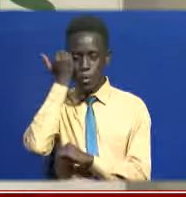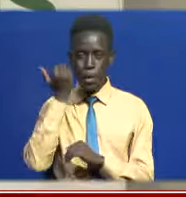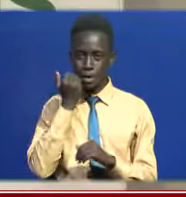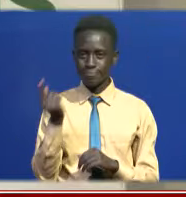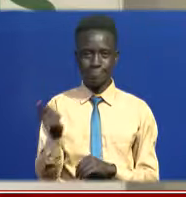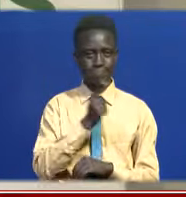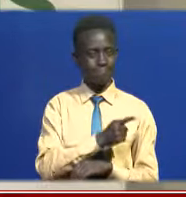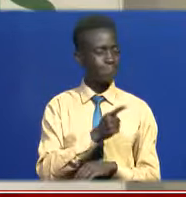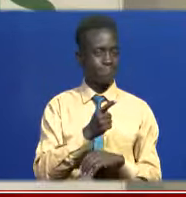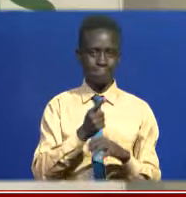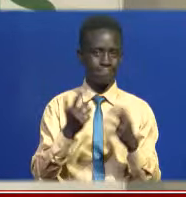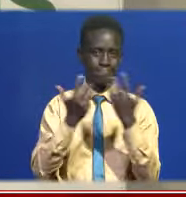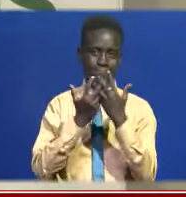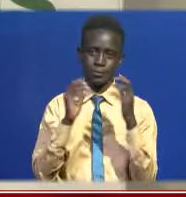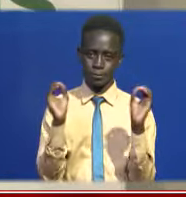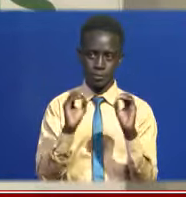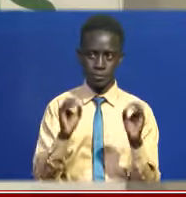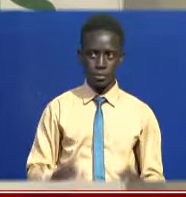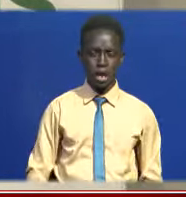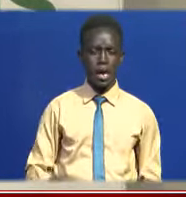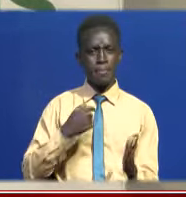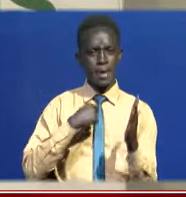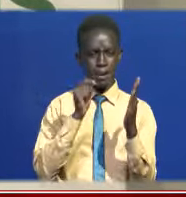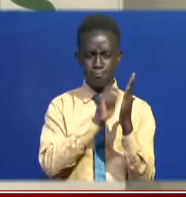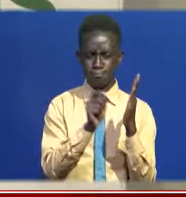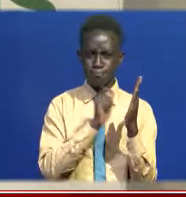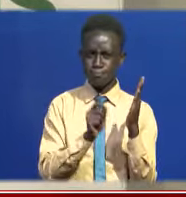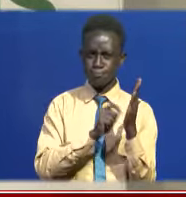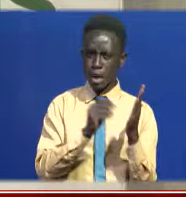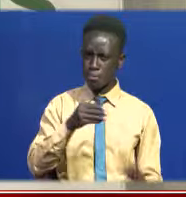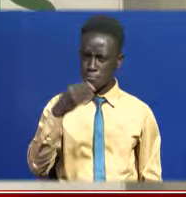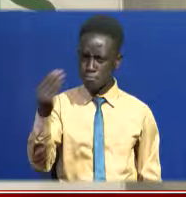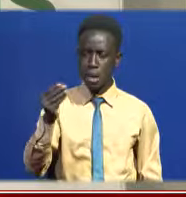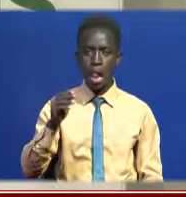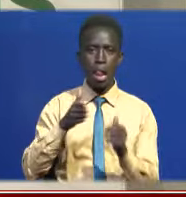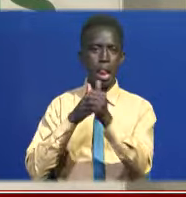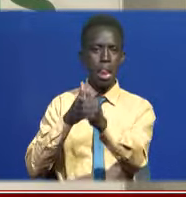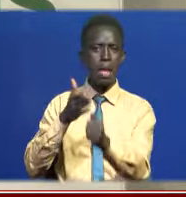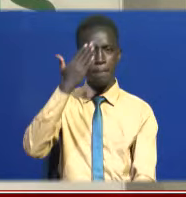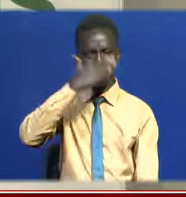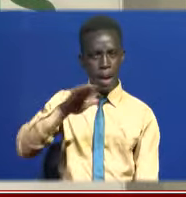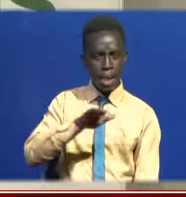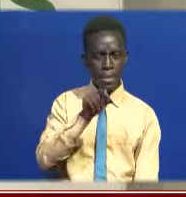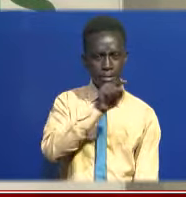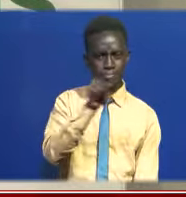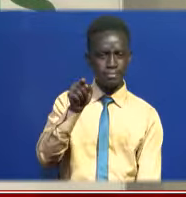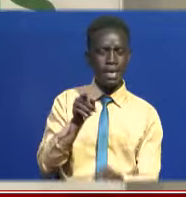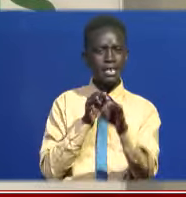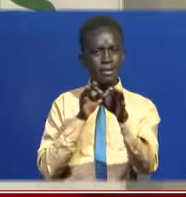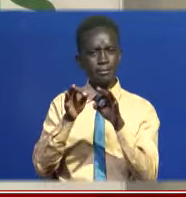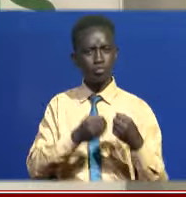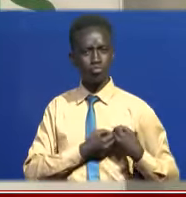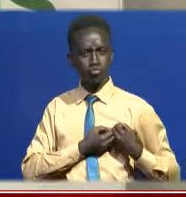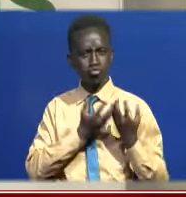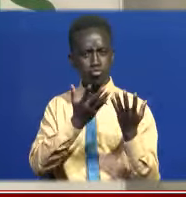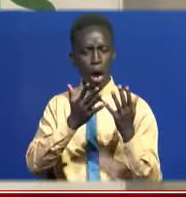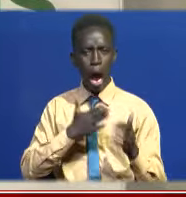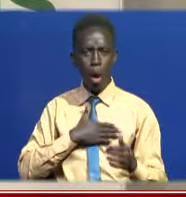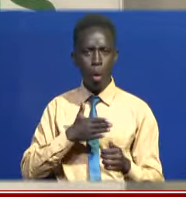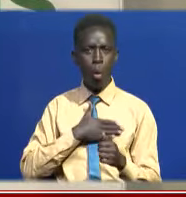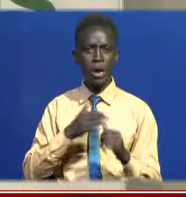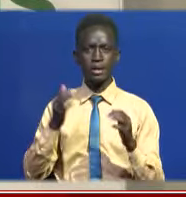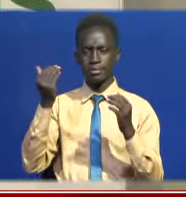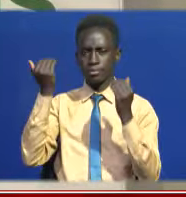Written to the leaders of our Parliament expressing the judiciary's position